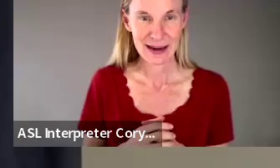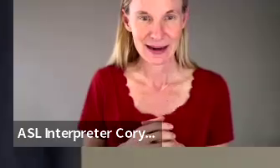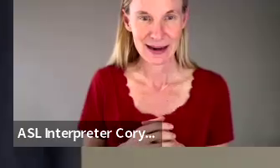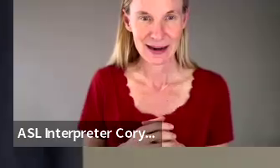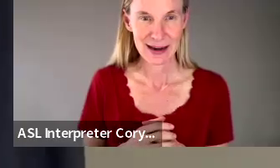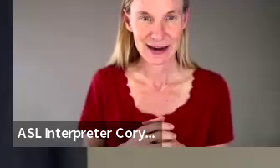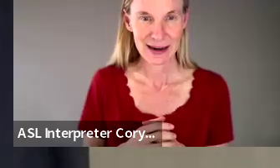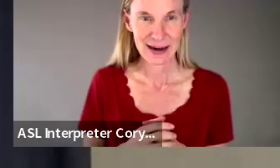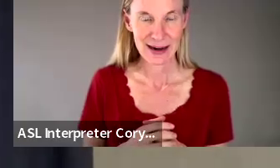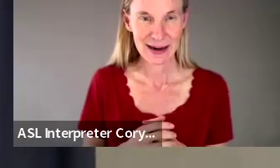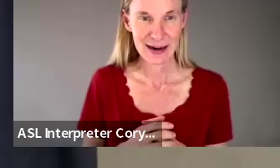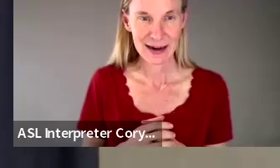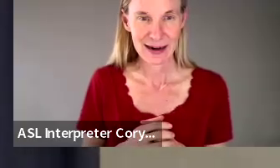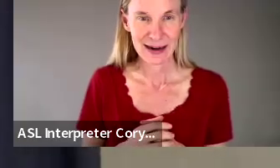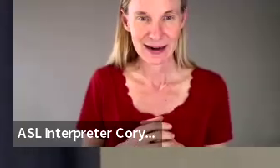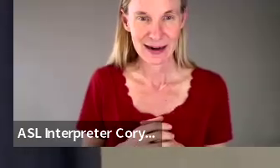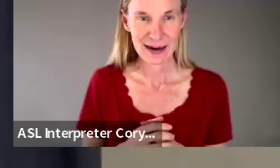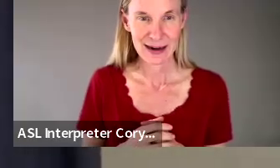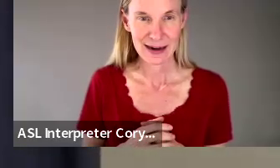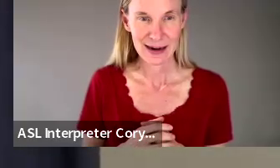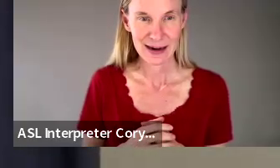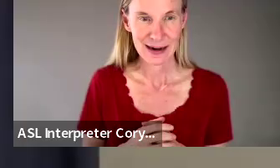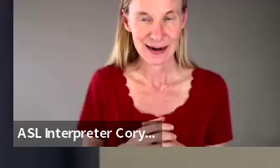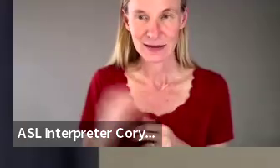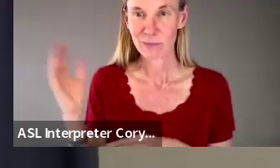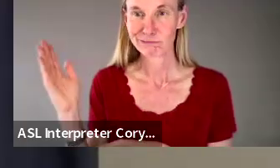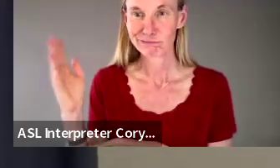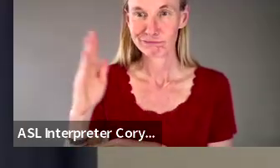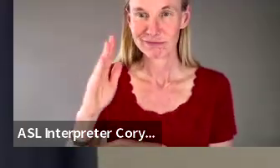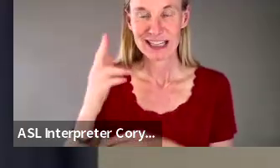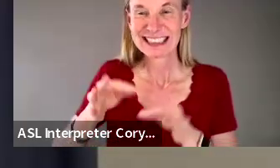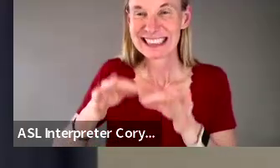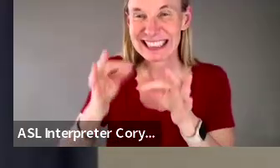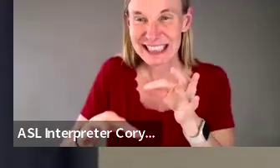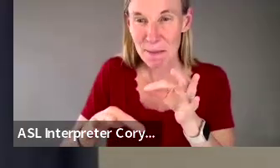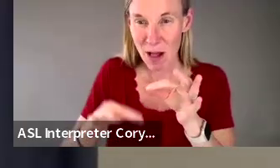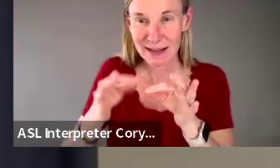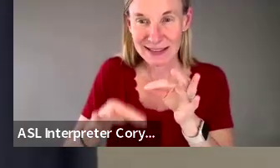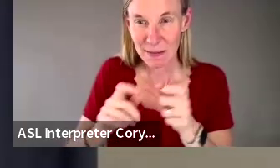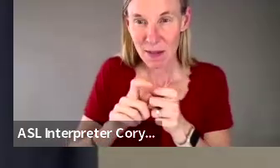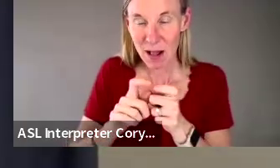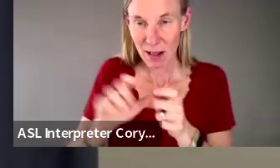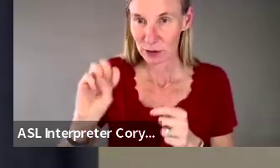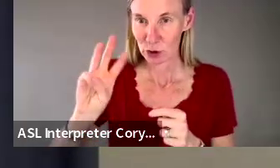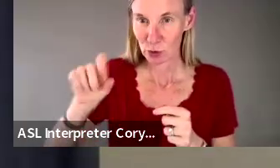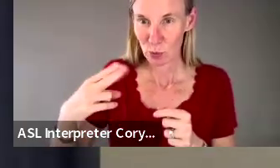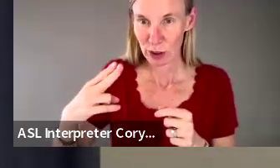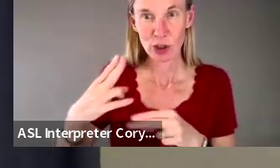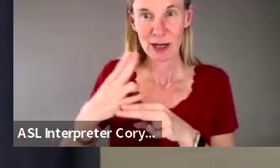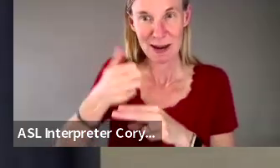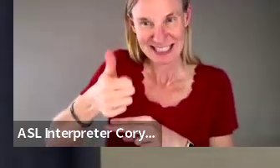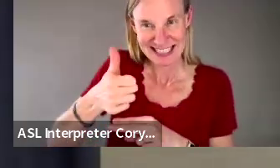top. So with very simple switches, he was able to raise his bed up using his